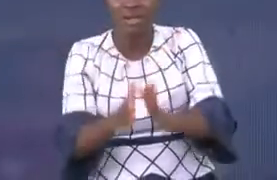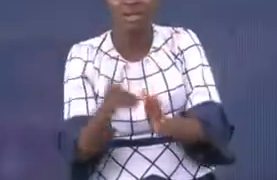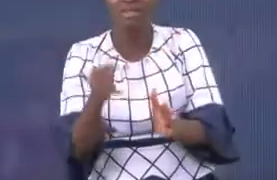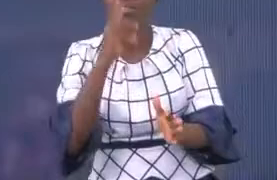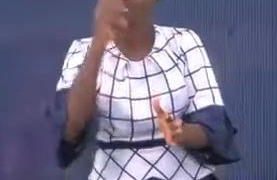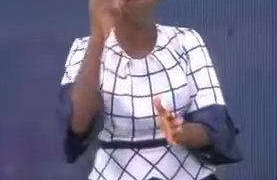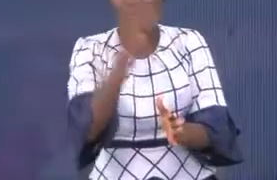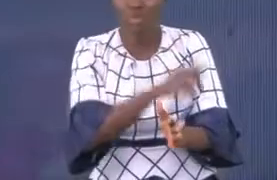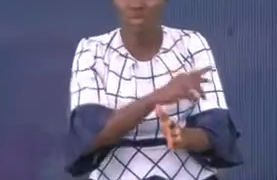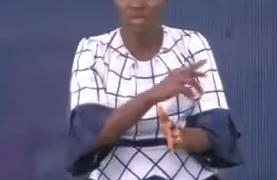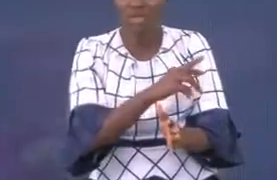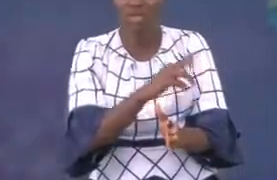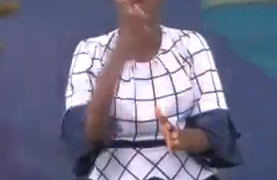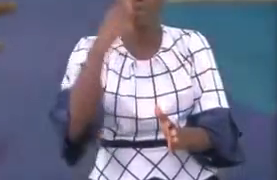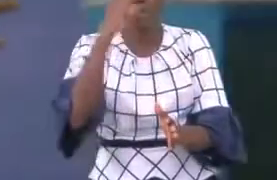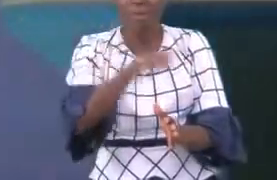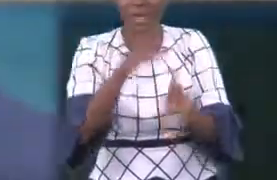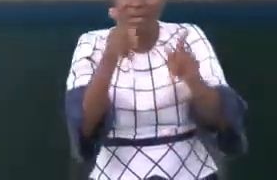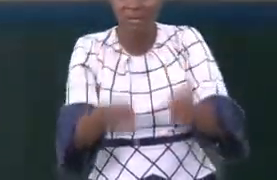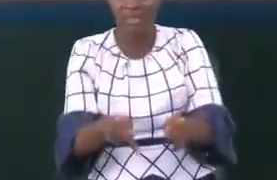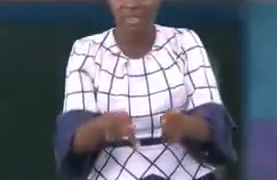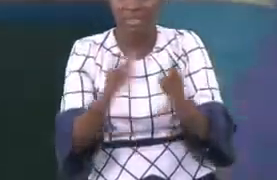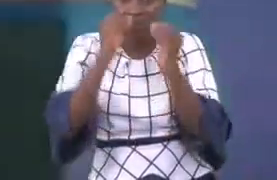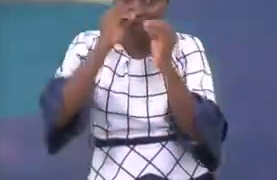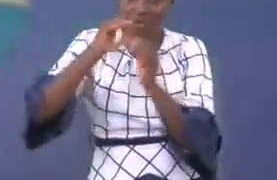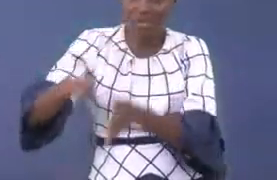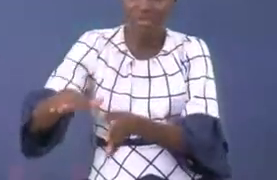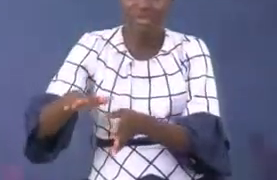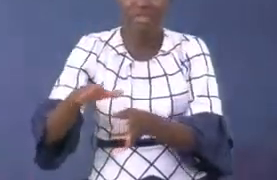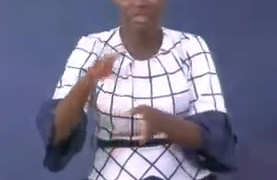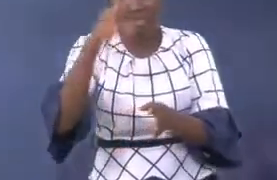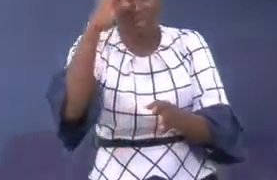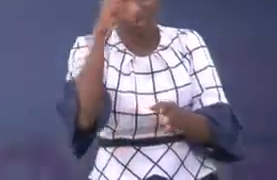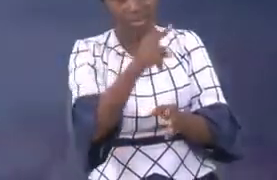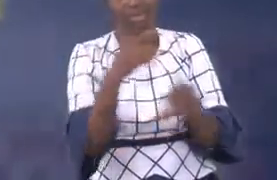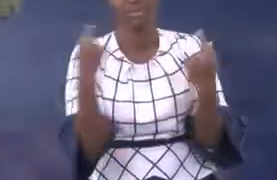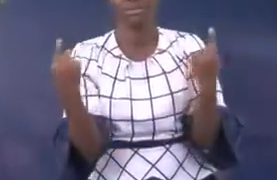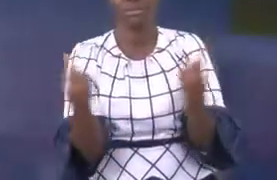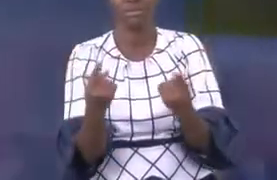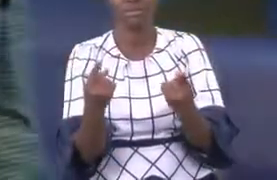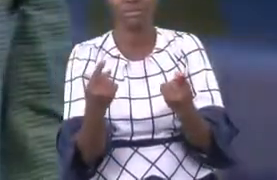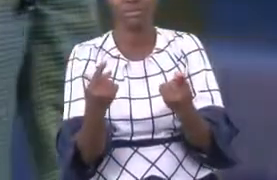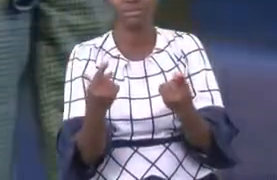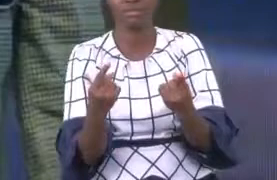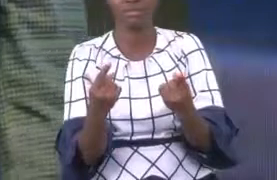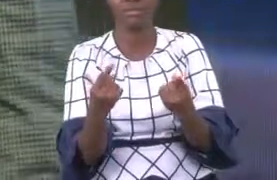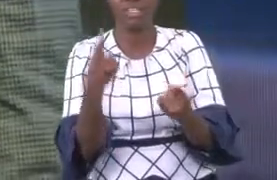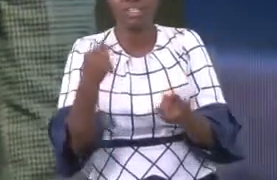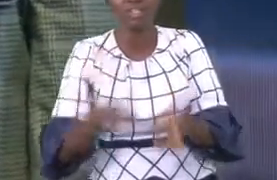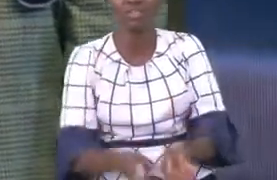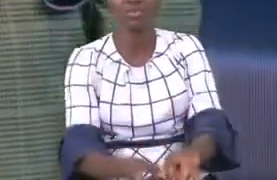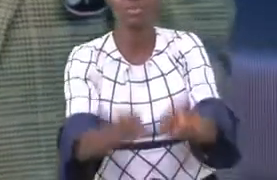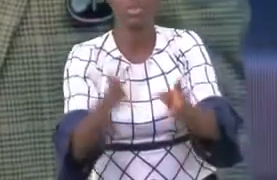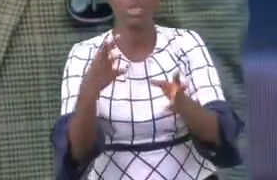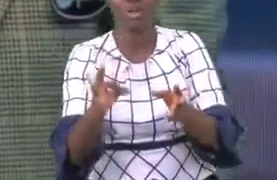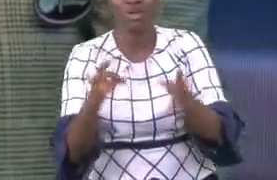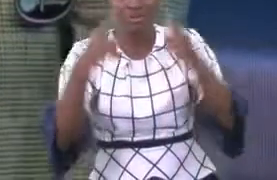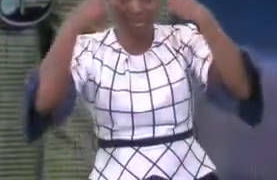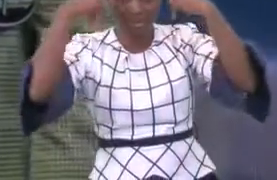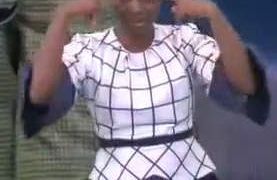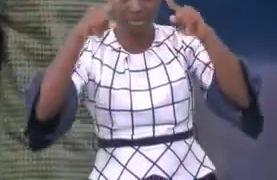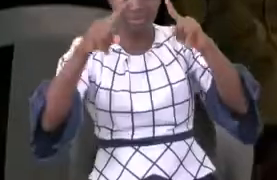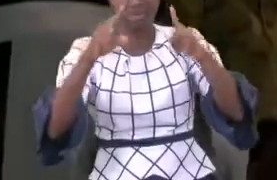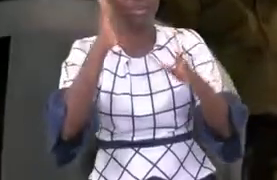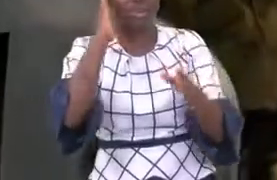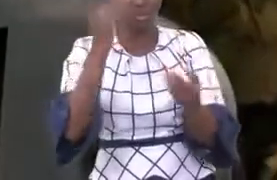to a new way. The way of success is coming to you today. The way of new life is coming